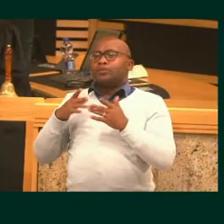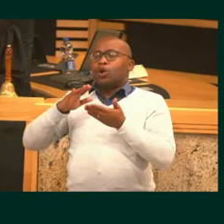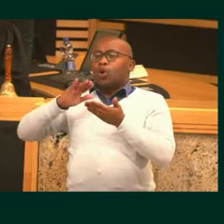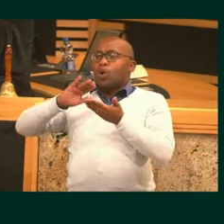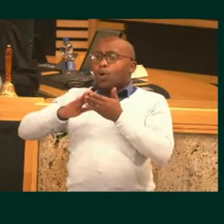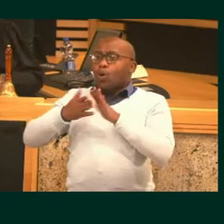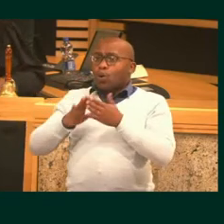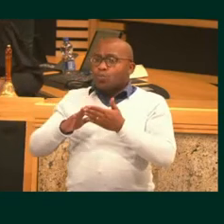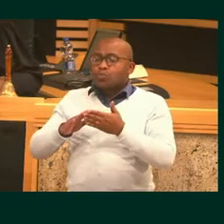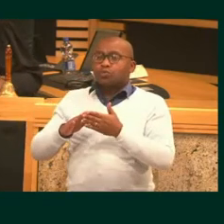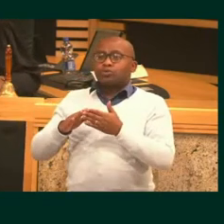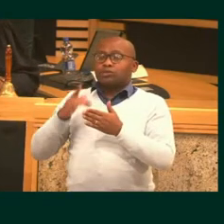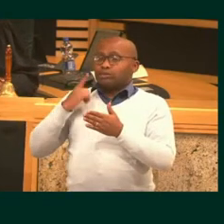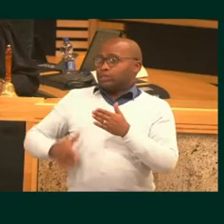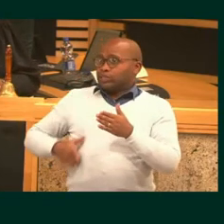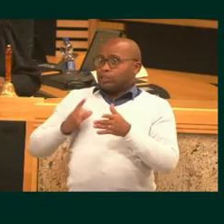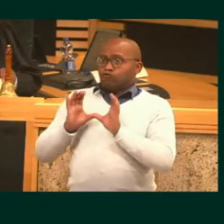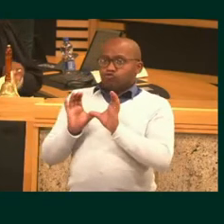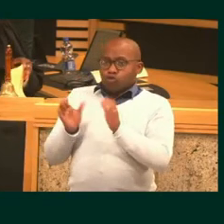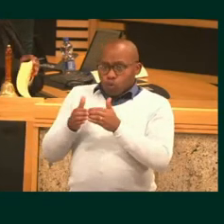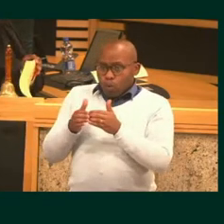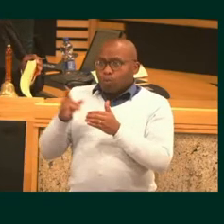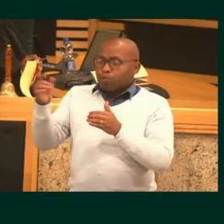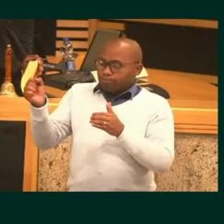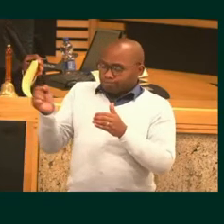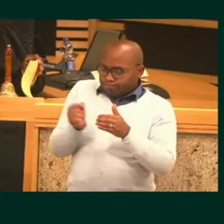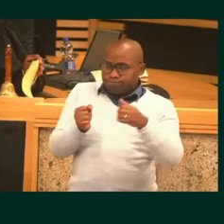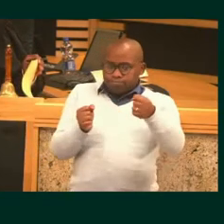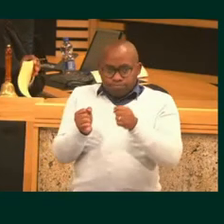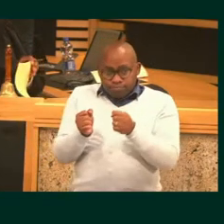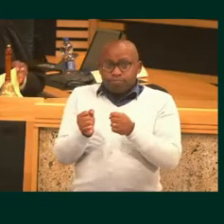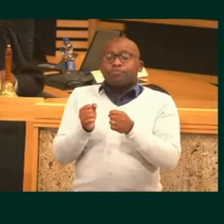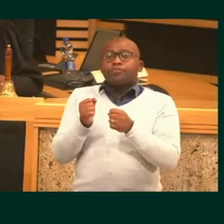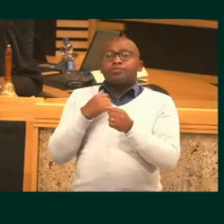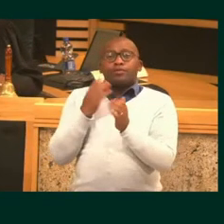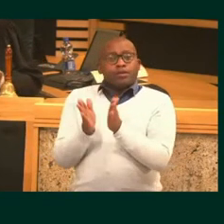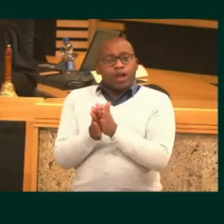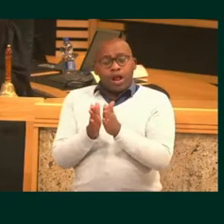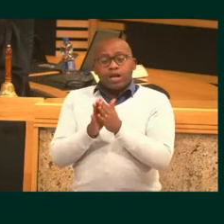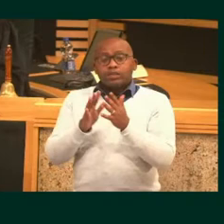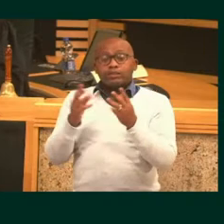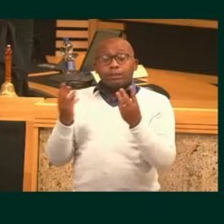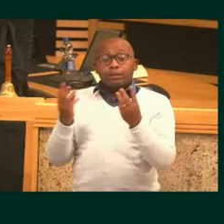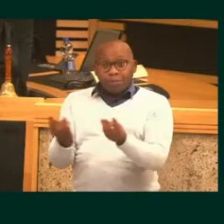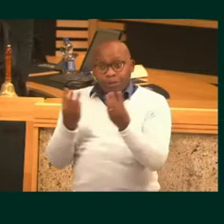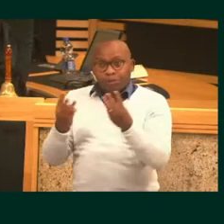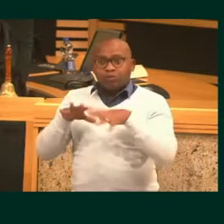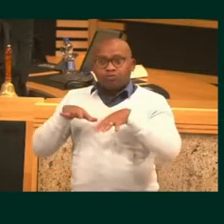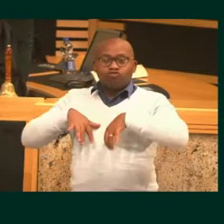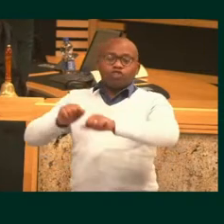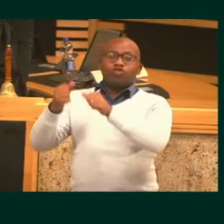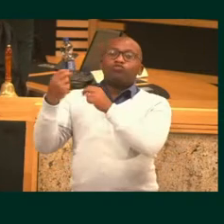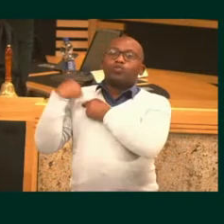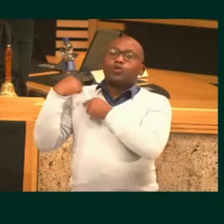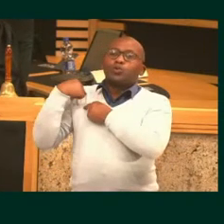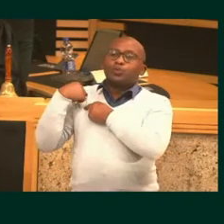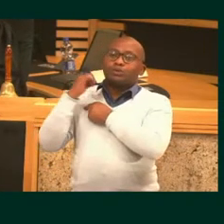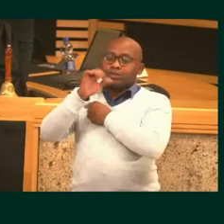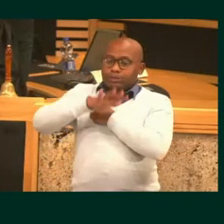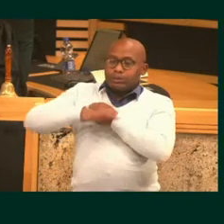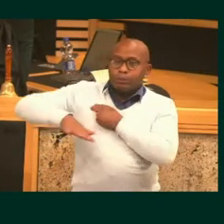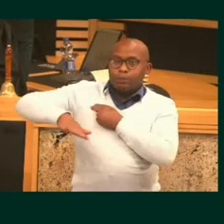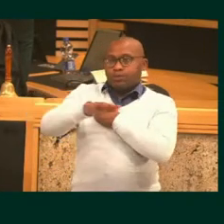educational workshops empowering residents to take ownership of their environment is vital to achieving a lasting